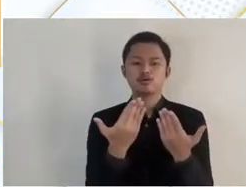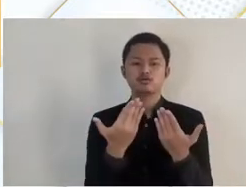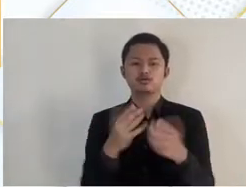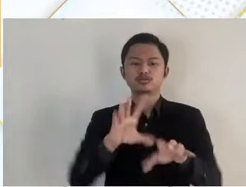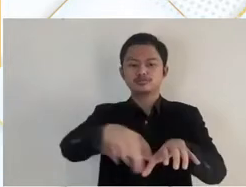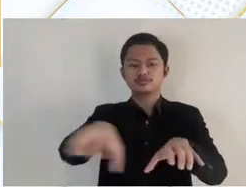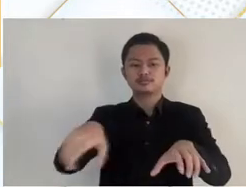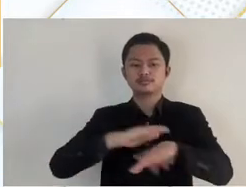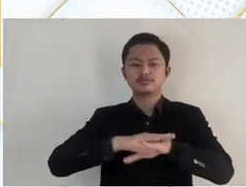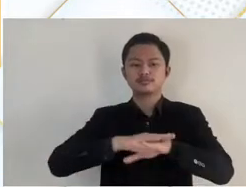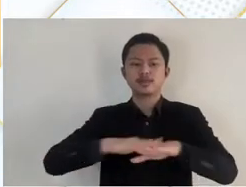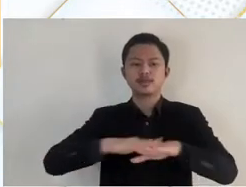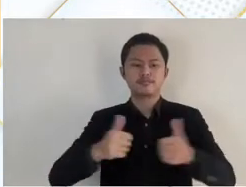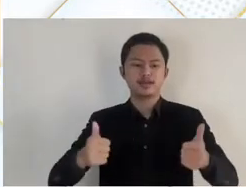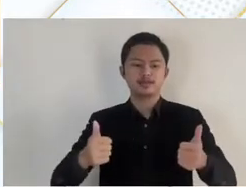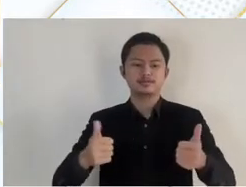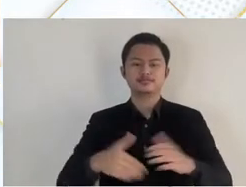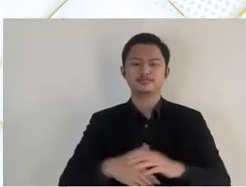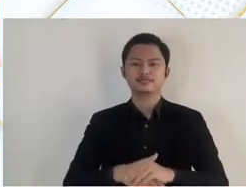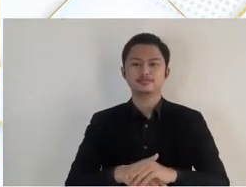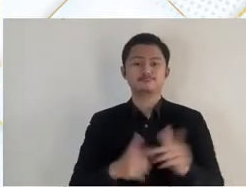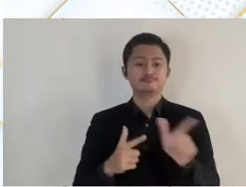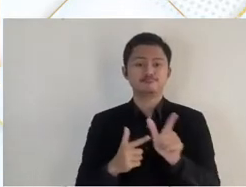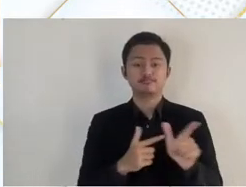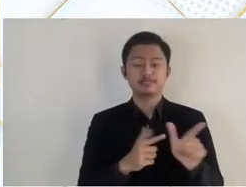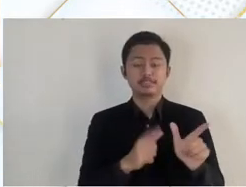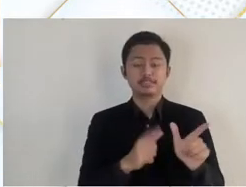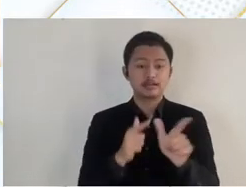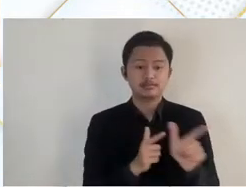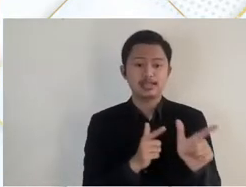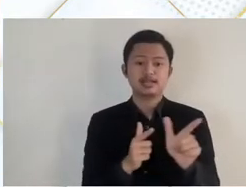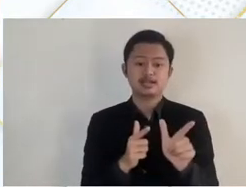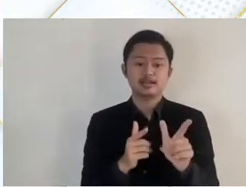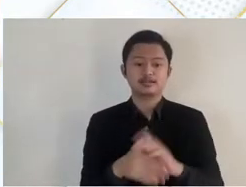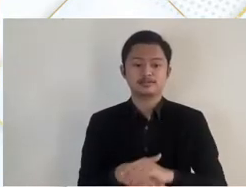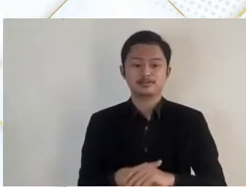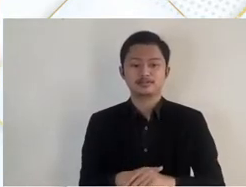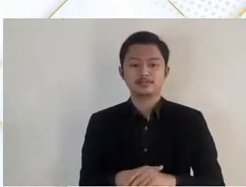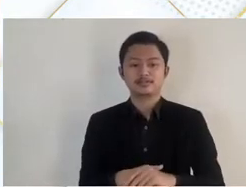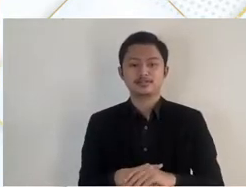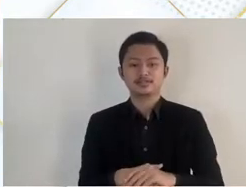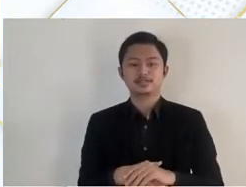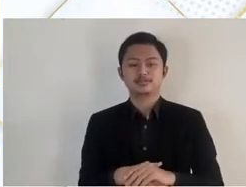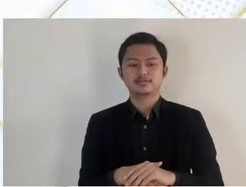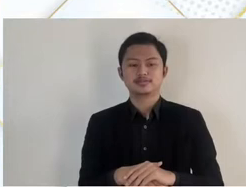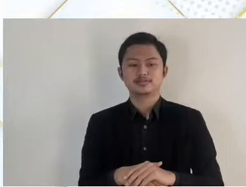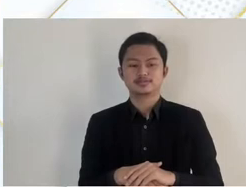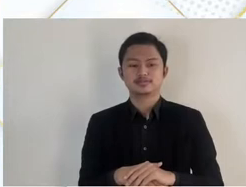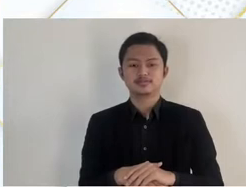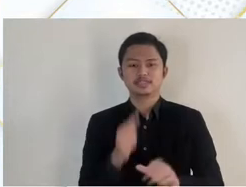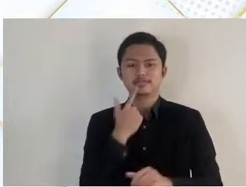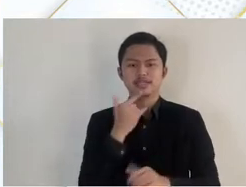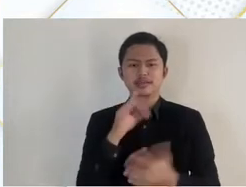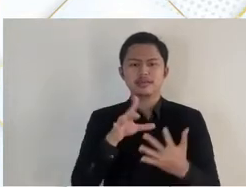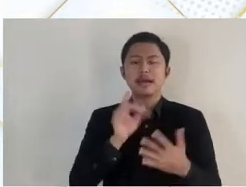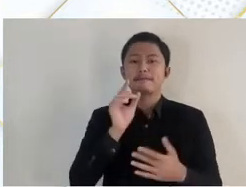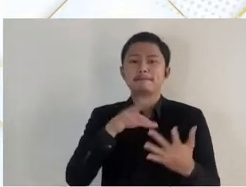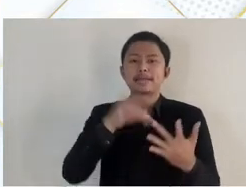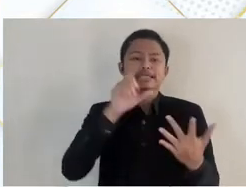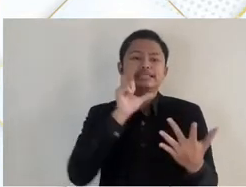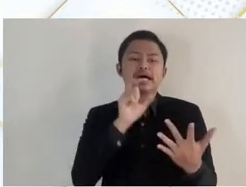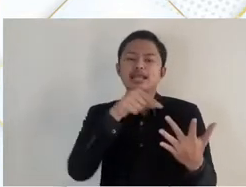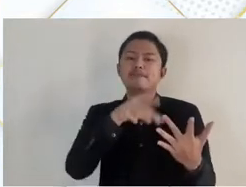it the military method? Is it economic method, social and culture method, or else? And why would you choose that method? So,